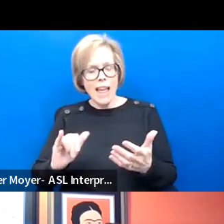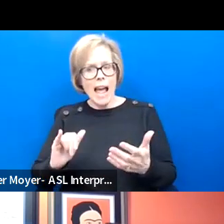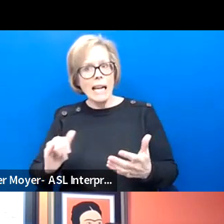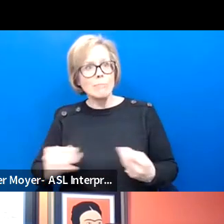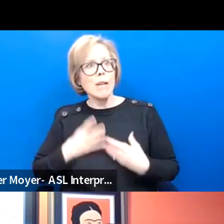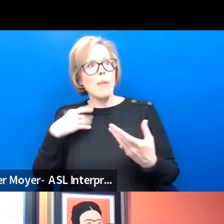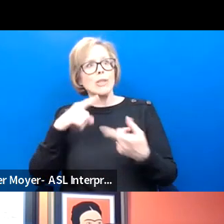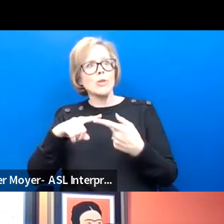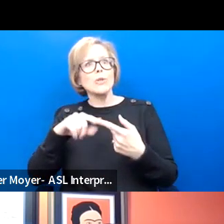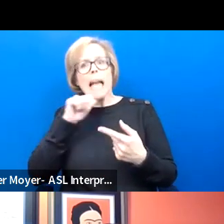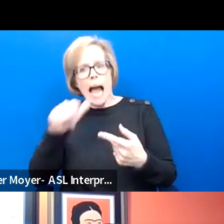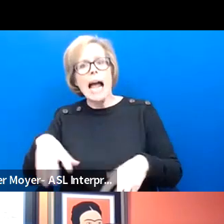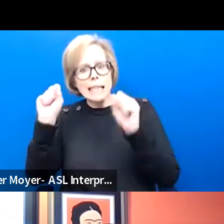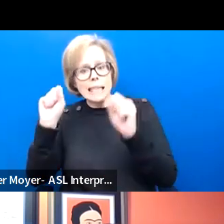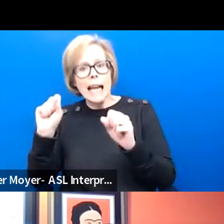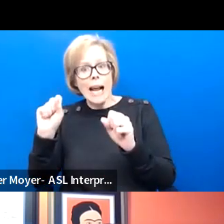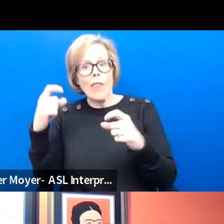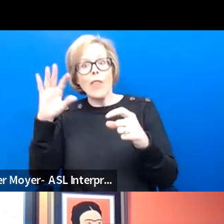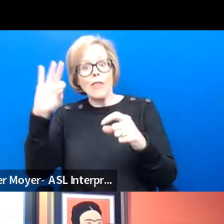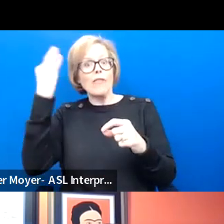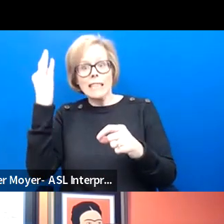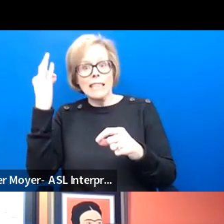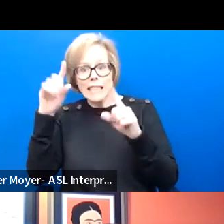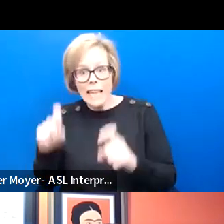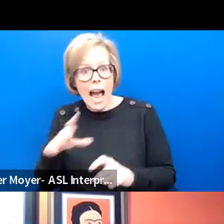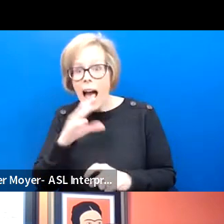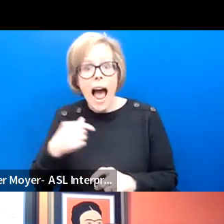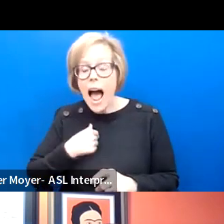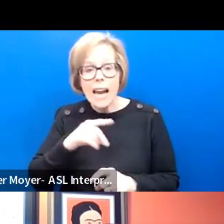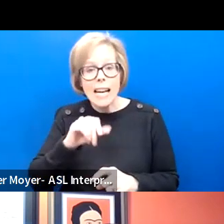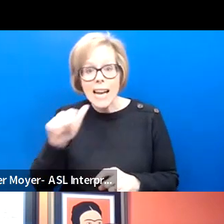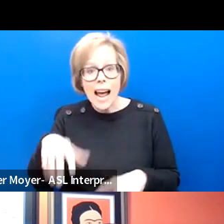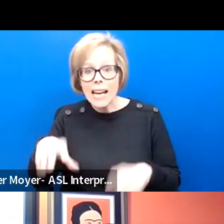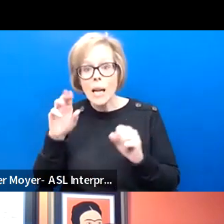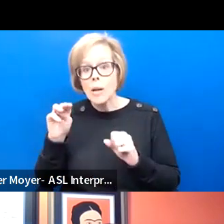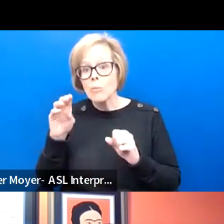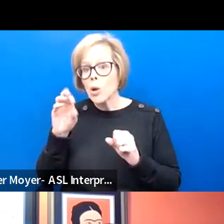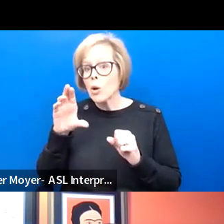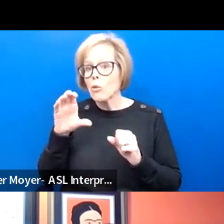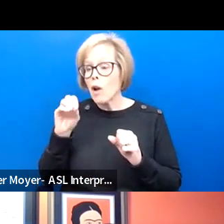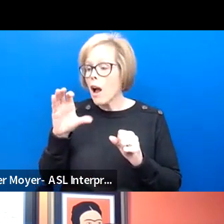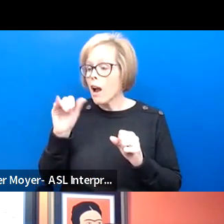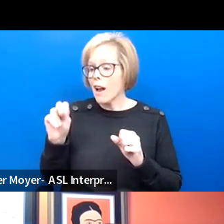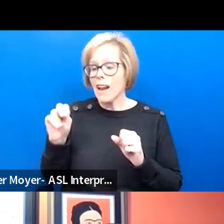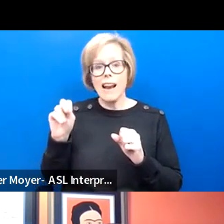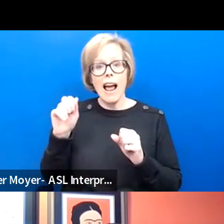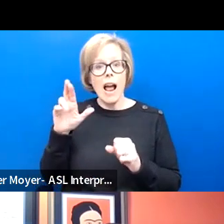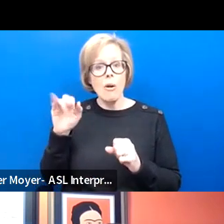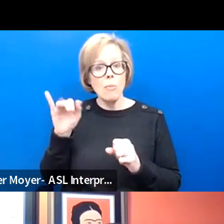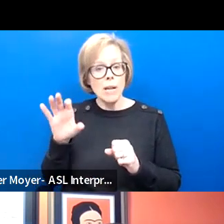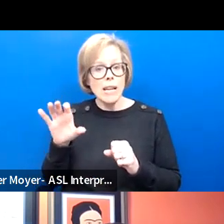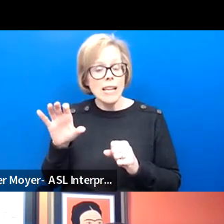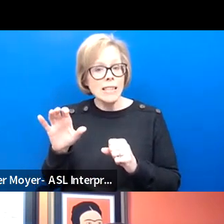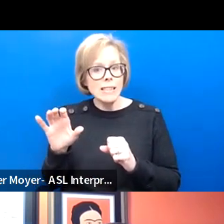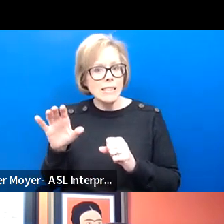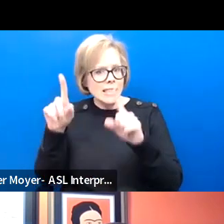speak fluently. And I did not take the Moroccan Arabic test, which I speak pretty well, because I realized that, my skill set